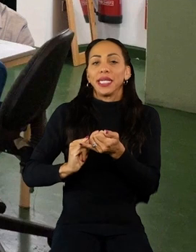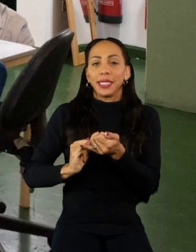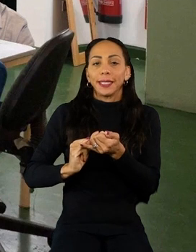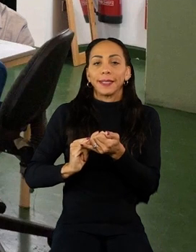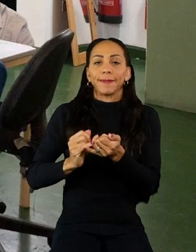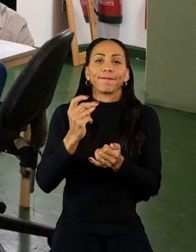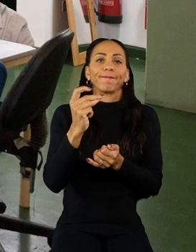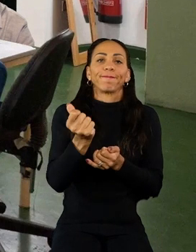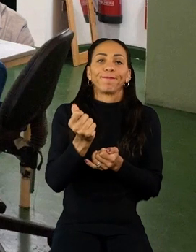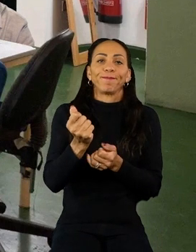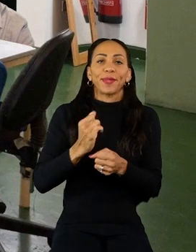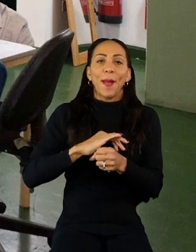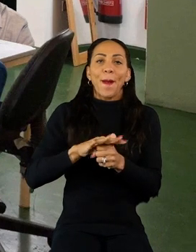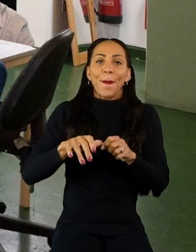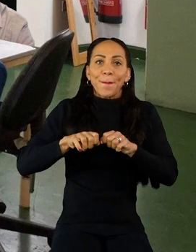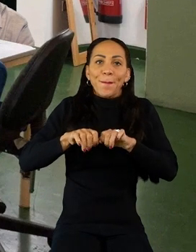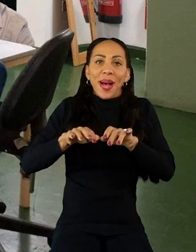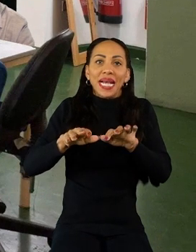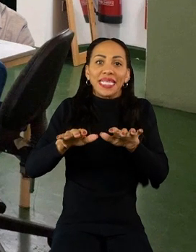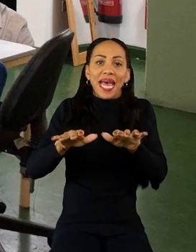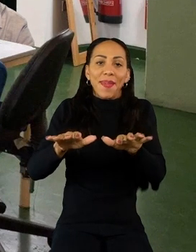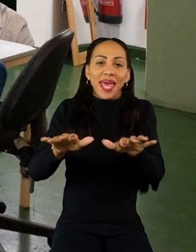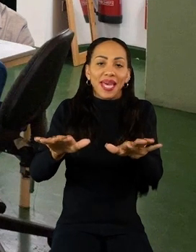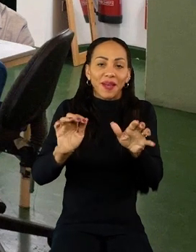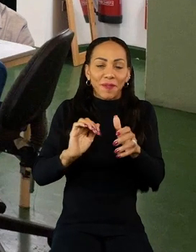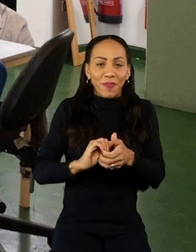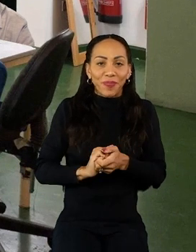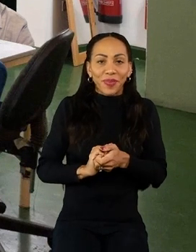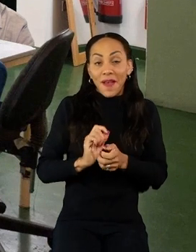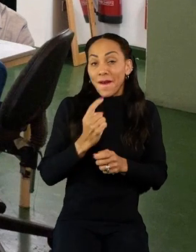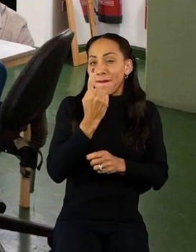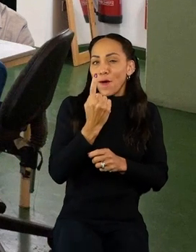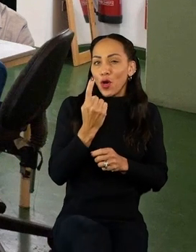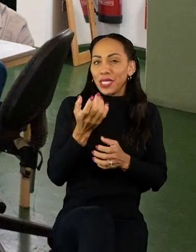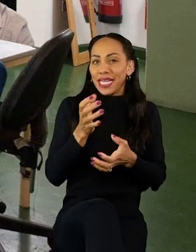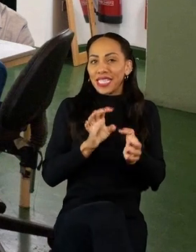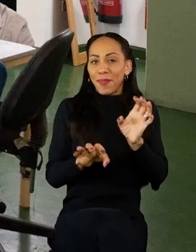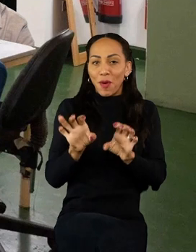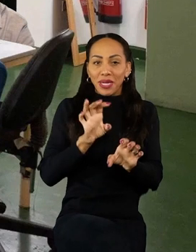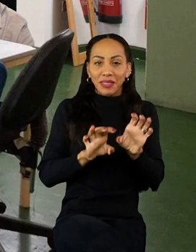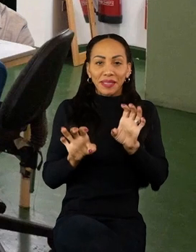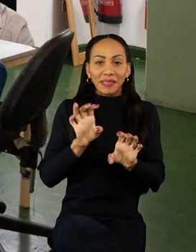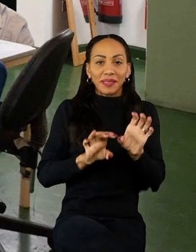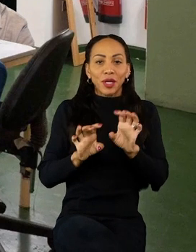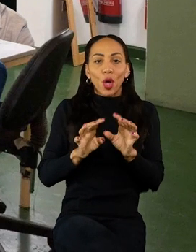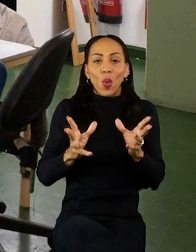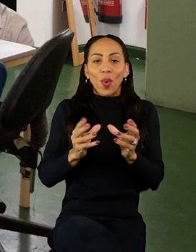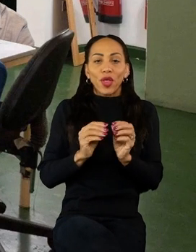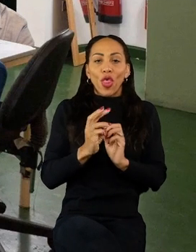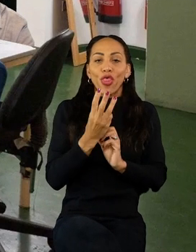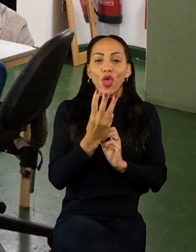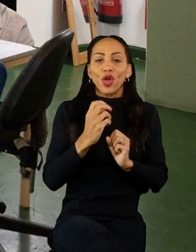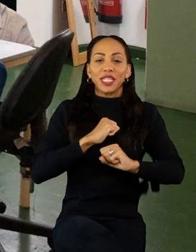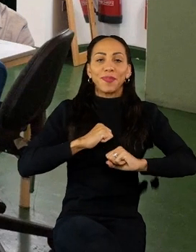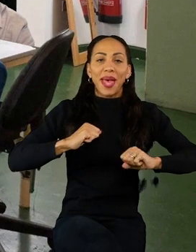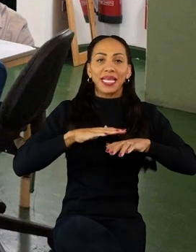So along came the pandemic, and we did pandemic, and one of the first experiments was in partnership with a group called